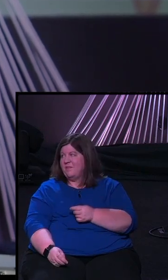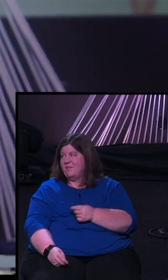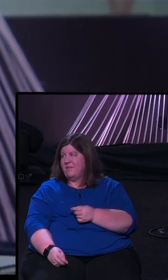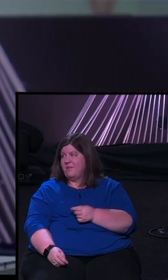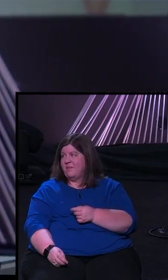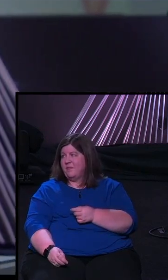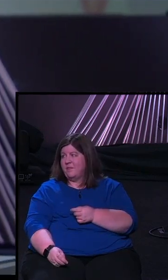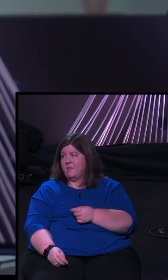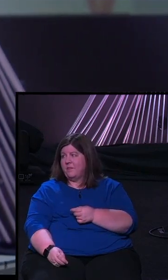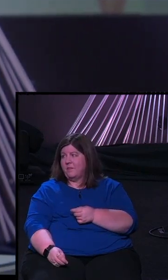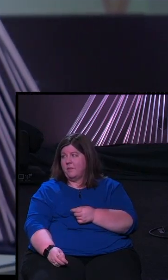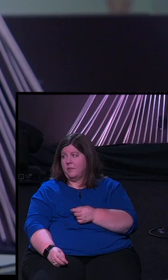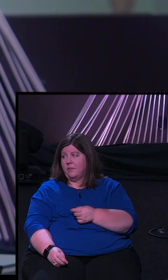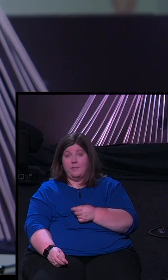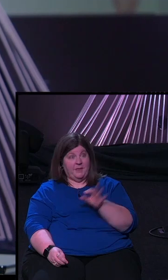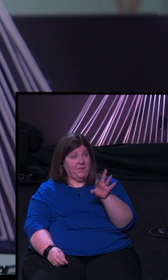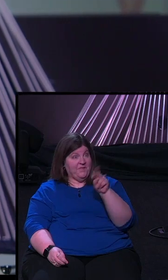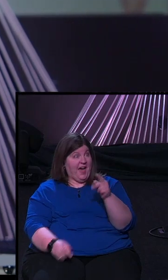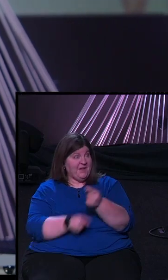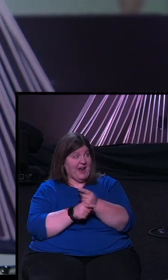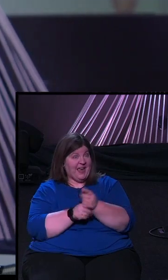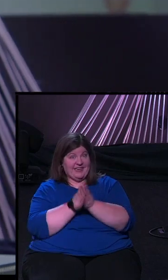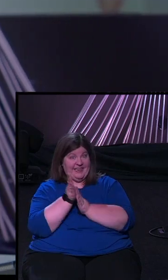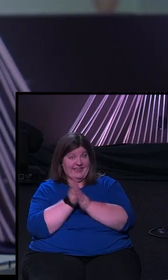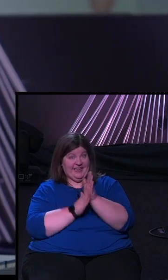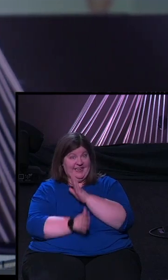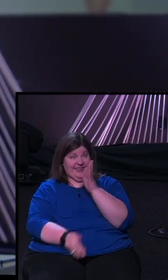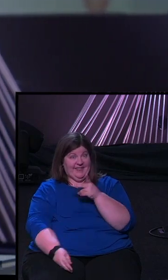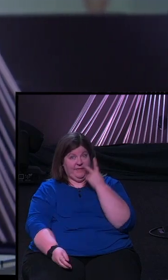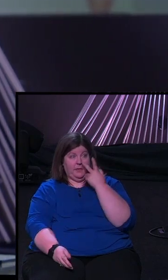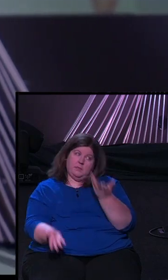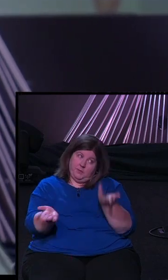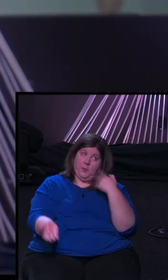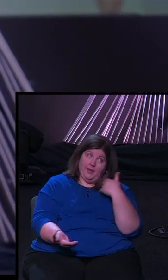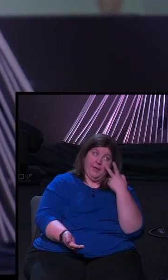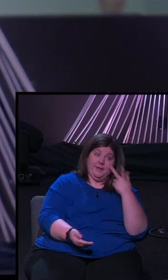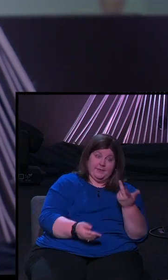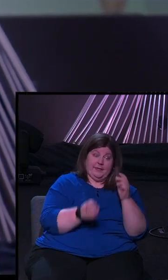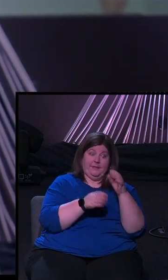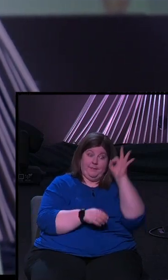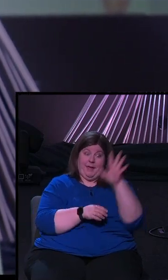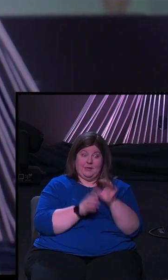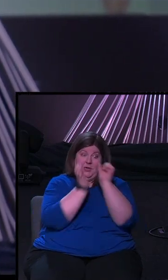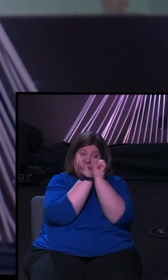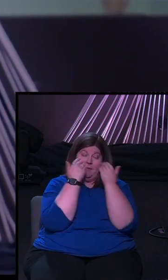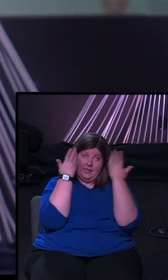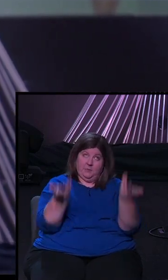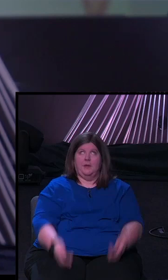So, this is kind of fun, isn't it? You've never seen maybe you have seen a pastor in handcuffs, I don't know.